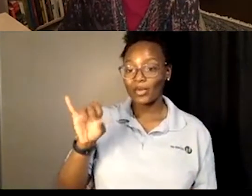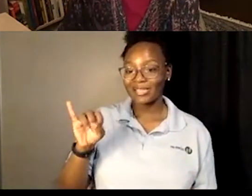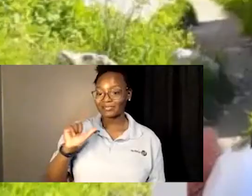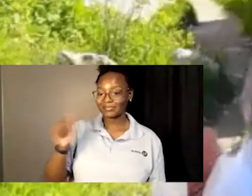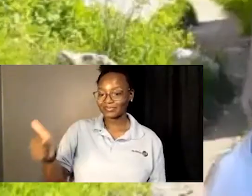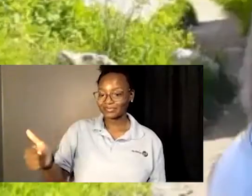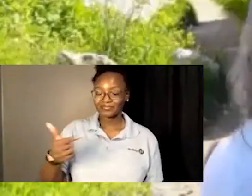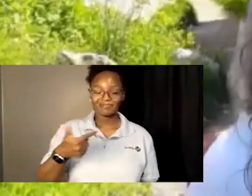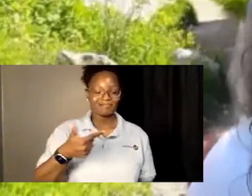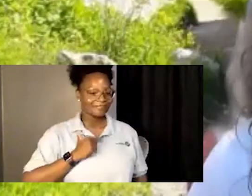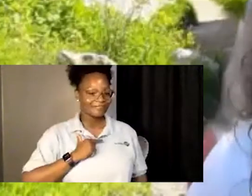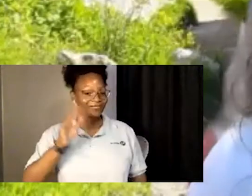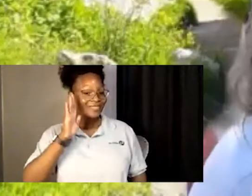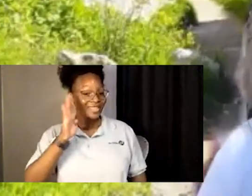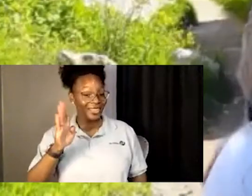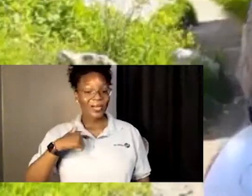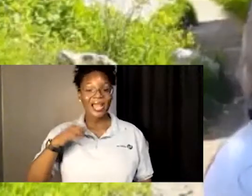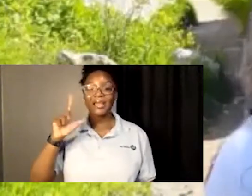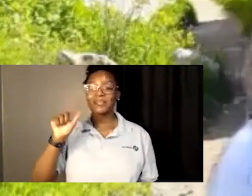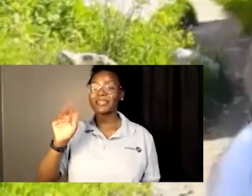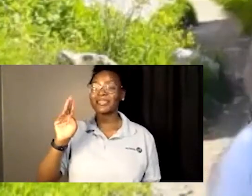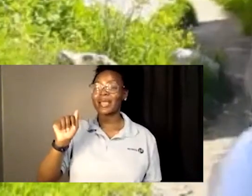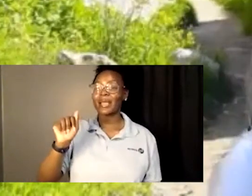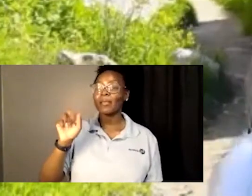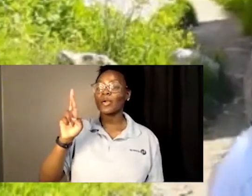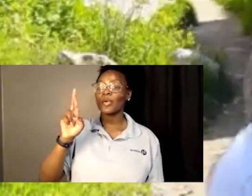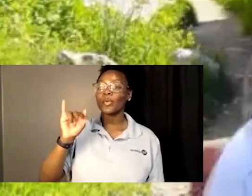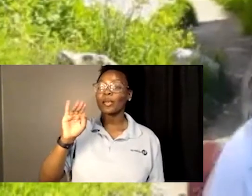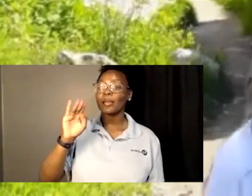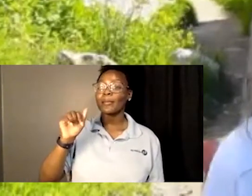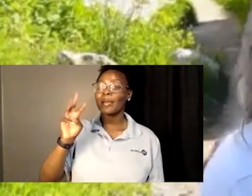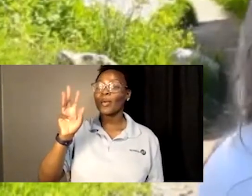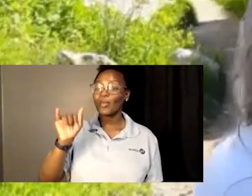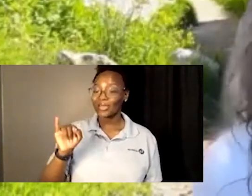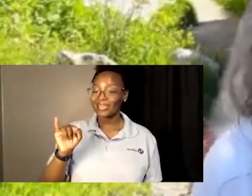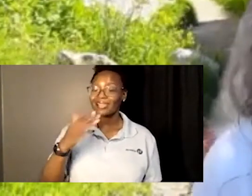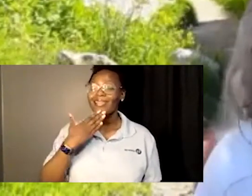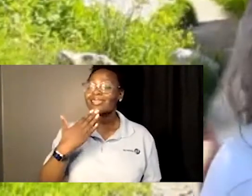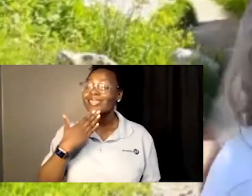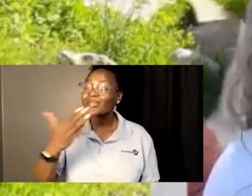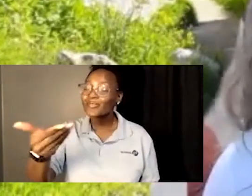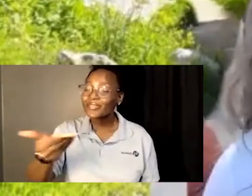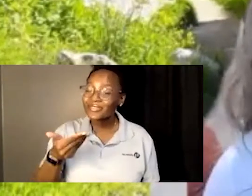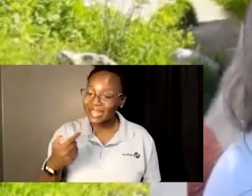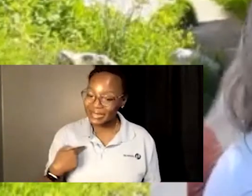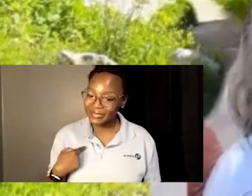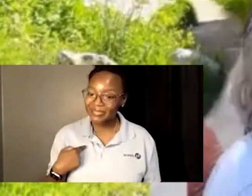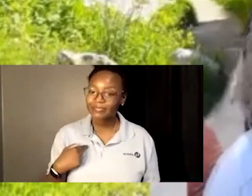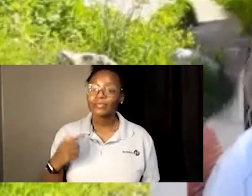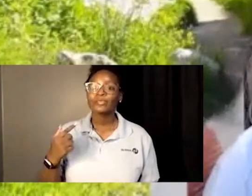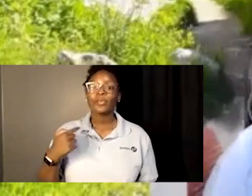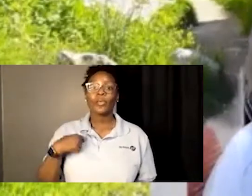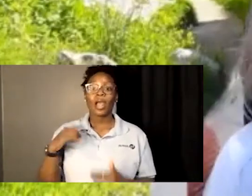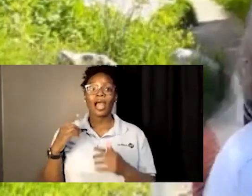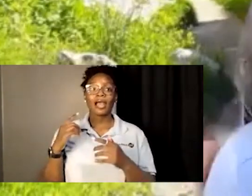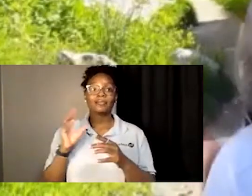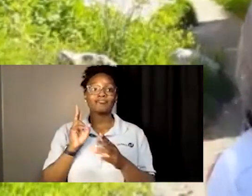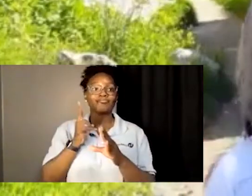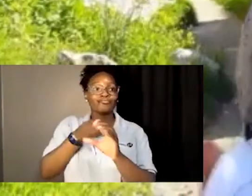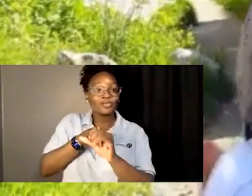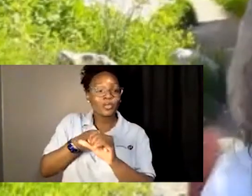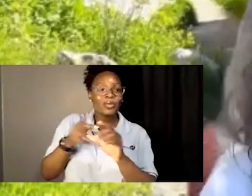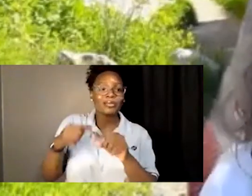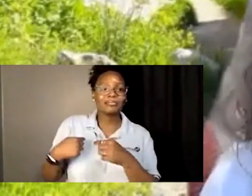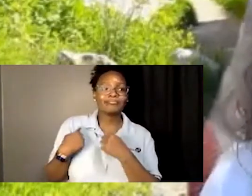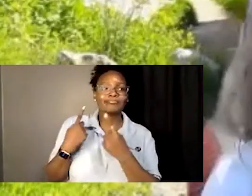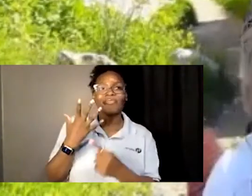Hi, I'm Lema Rimawi. Thank you so much for having me. When I joined the Sisterhood 5 years ago, the co-chair of my chapter,